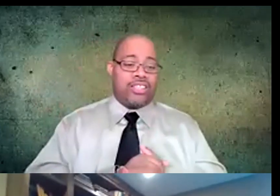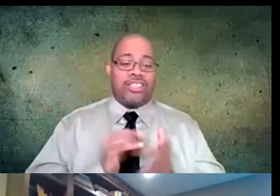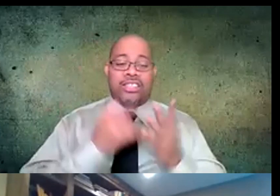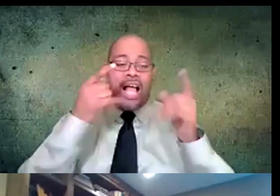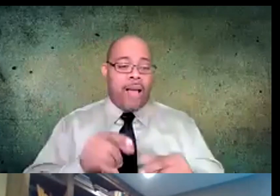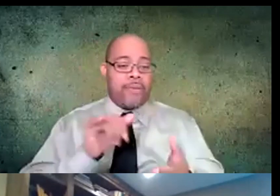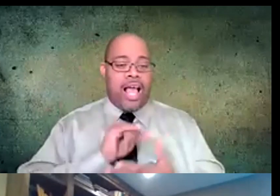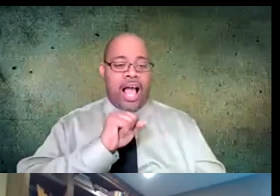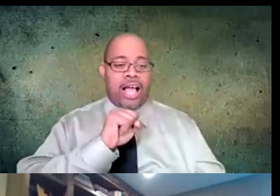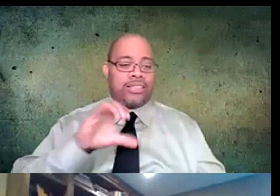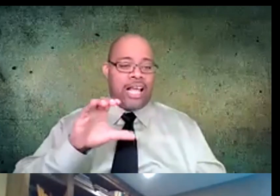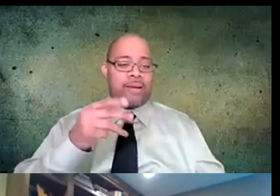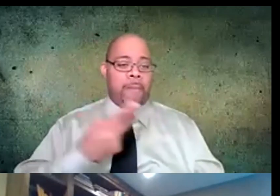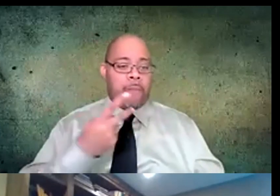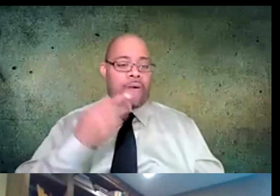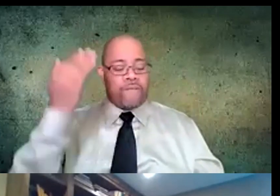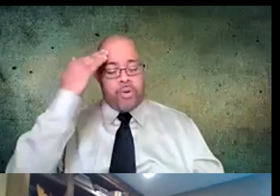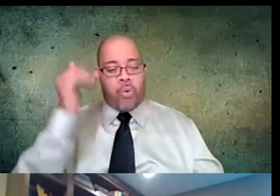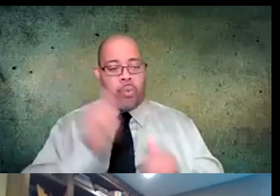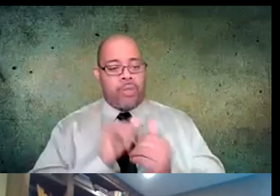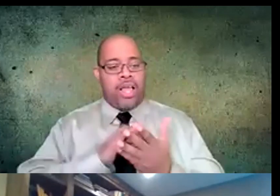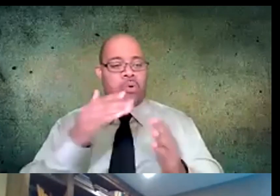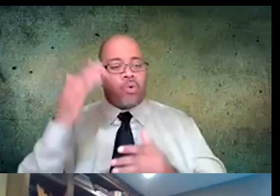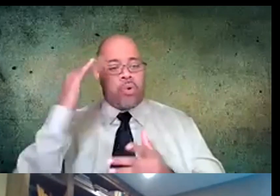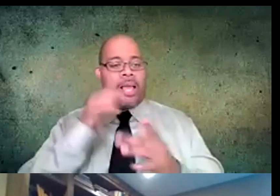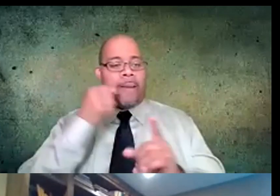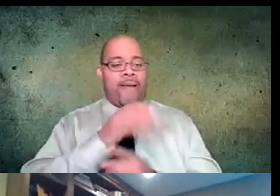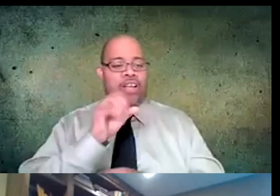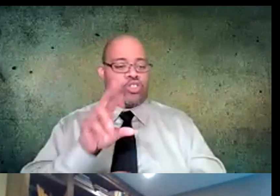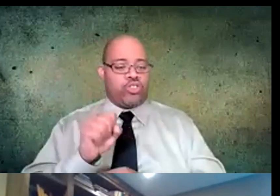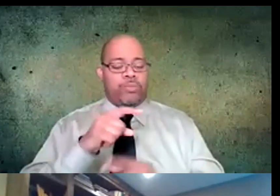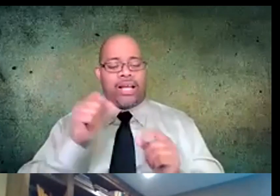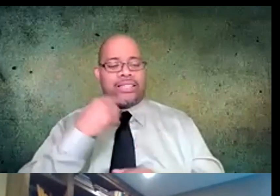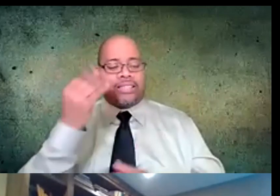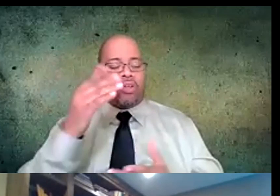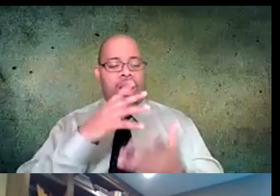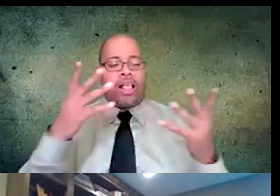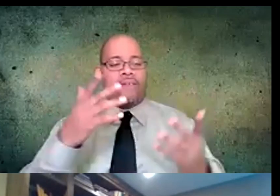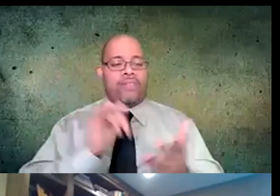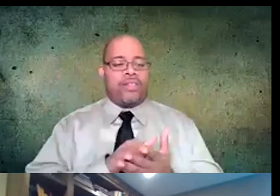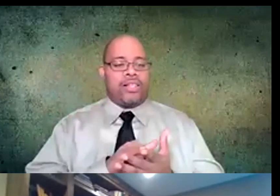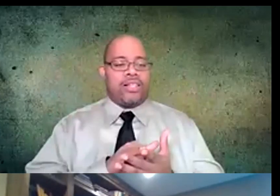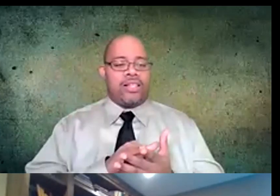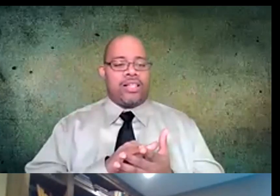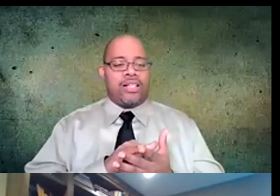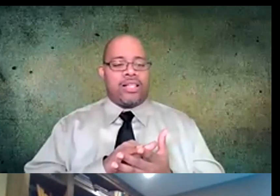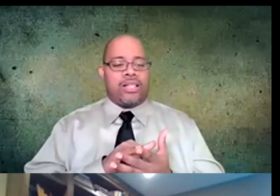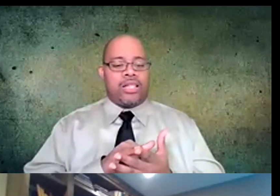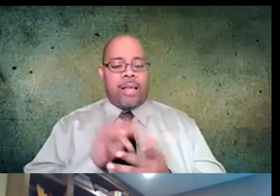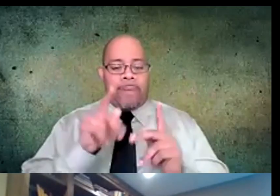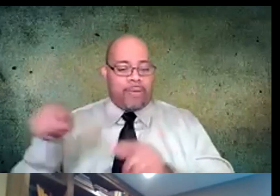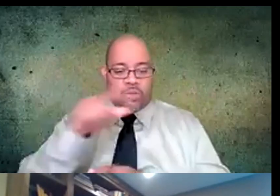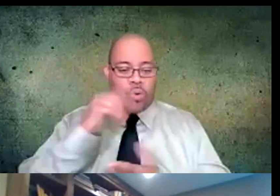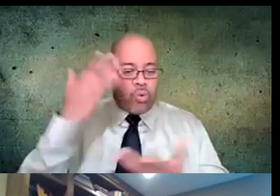that Isaac and I are very familiar with this and we know the impact factors, but I can tell you a lot of the corporate recruiters don't know what impact factors is. They